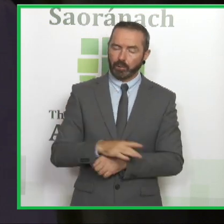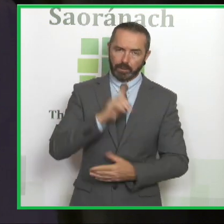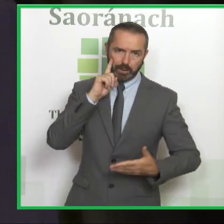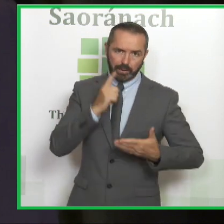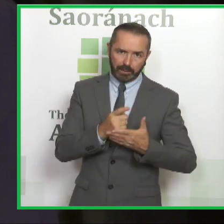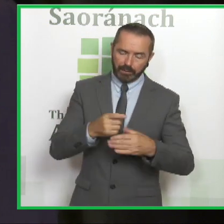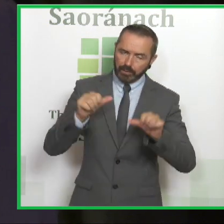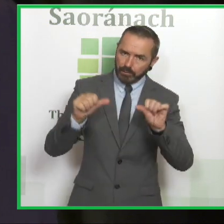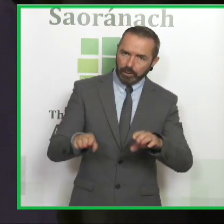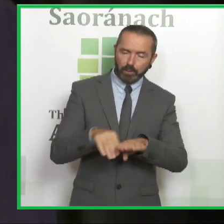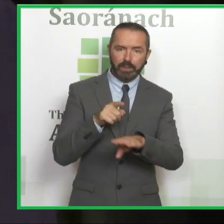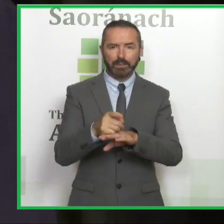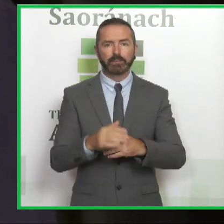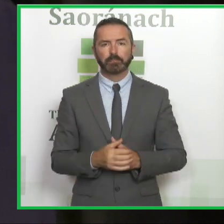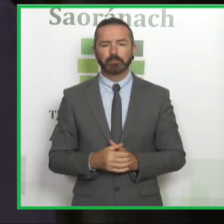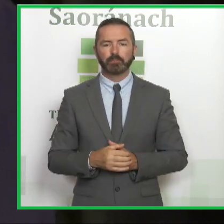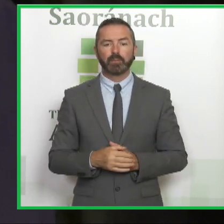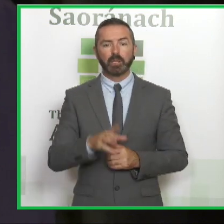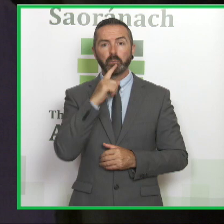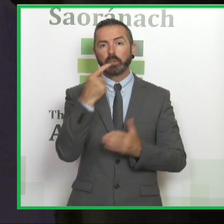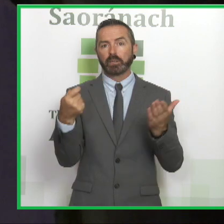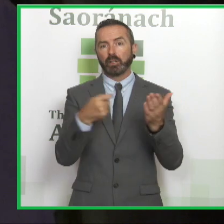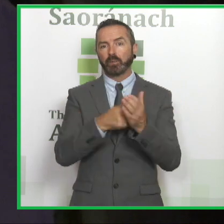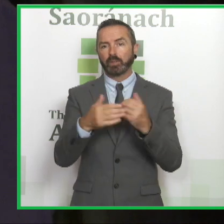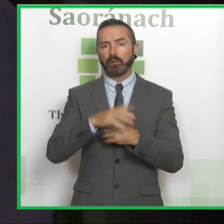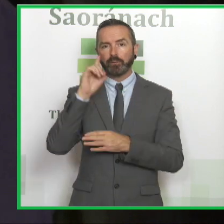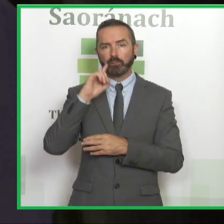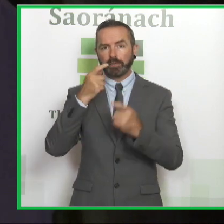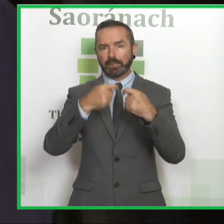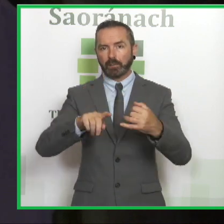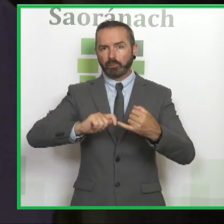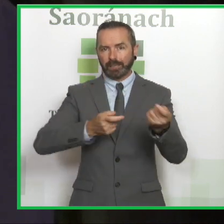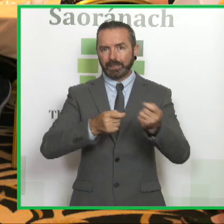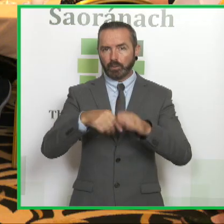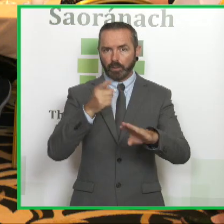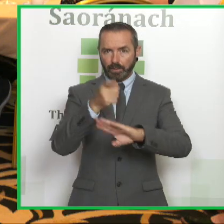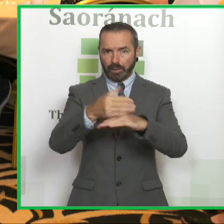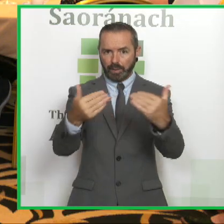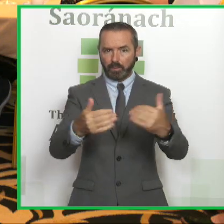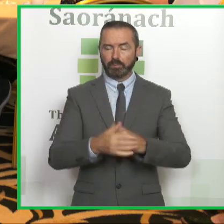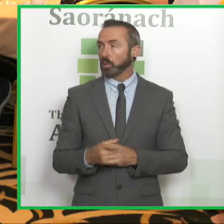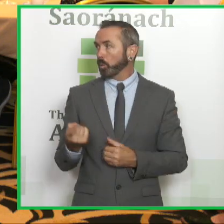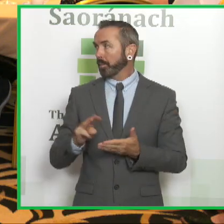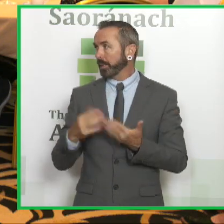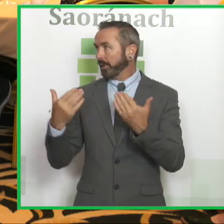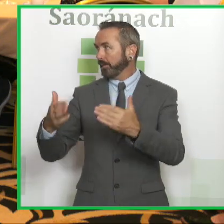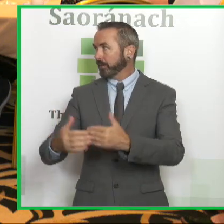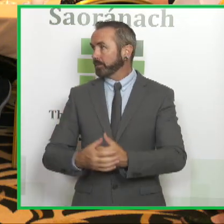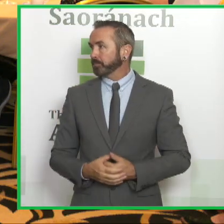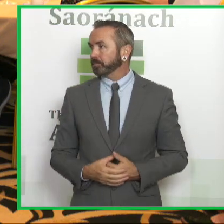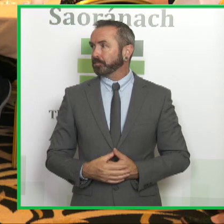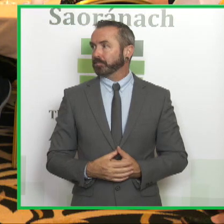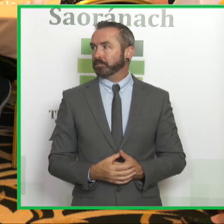these. However, the contribution of Greentown is to try and deal with what's in front of us now. Just a minute there, Sean, please.